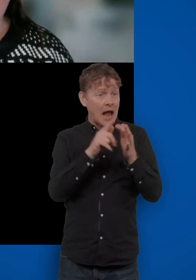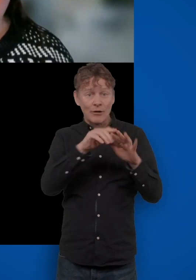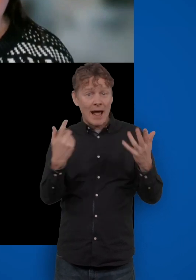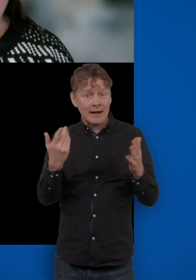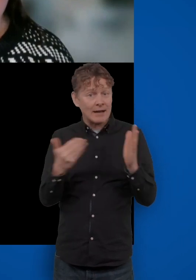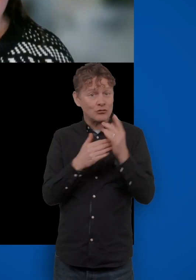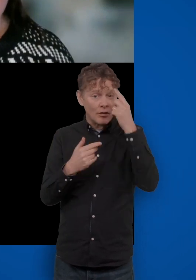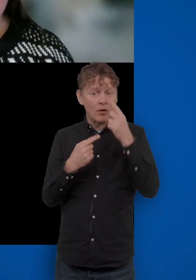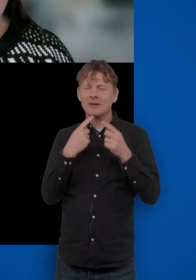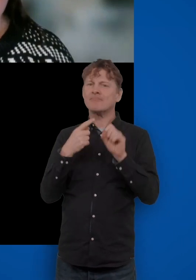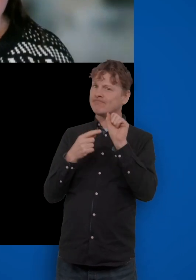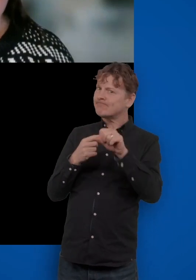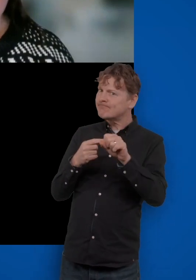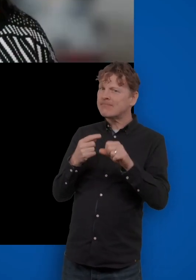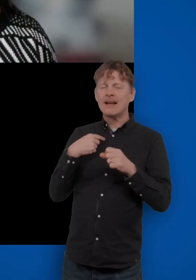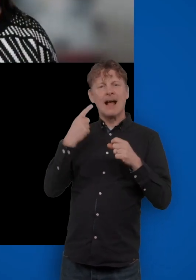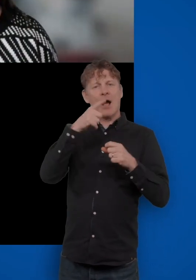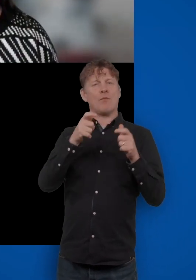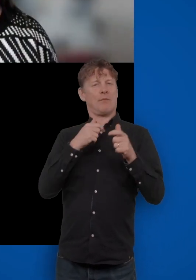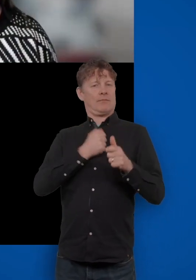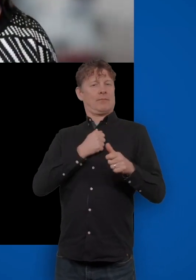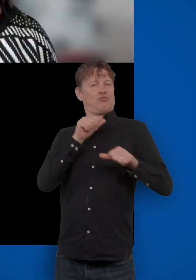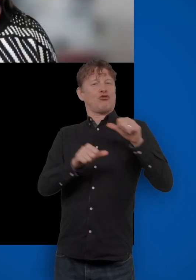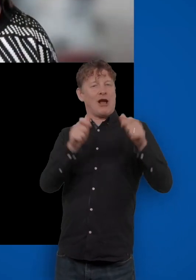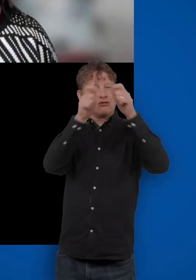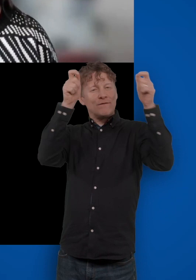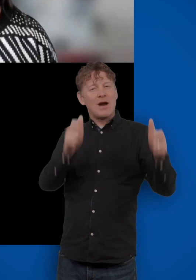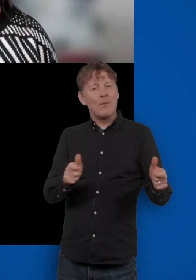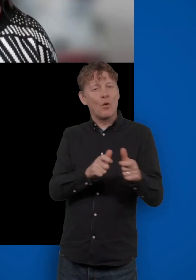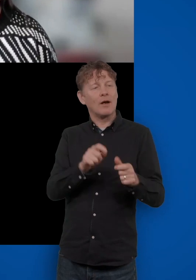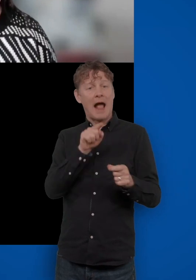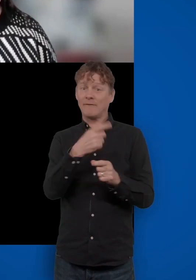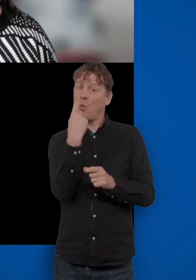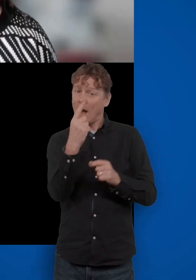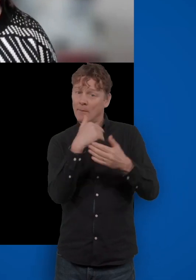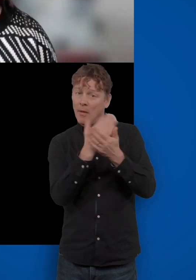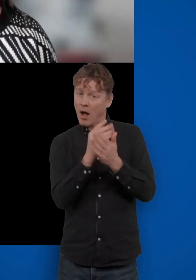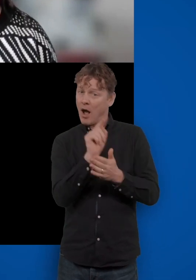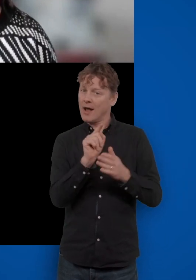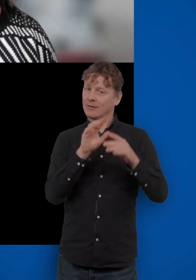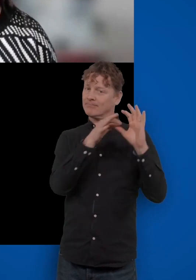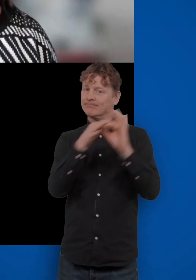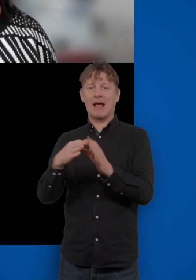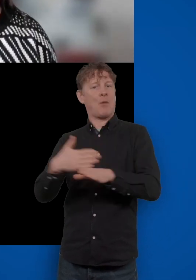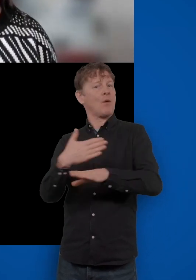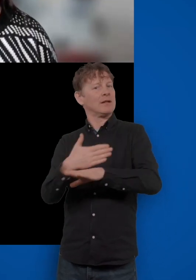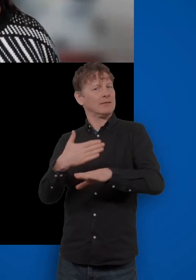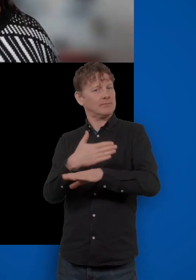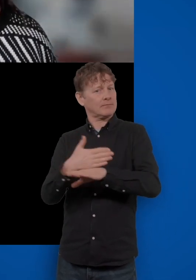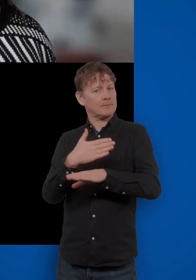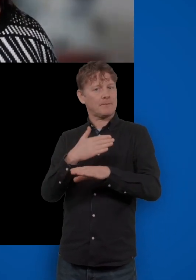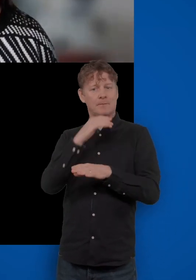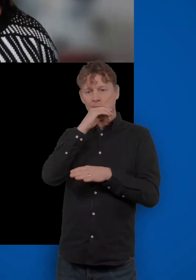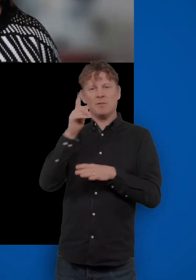thoughts? Thanks. Yeah, I'm just thinking about the progression framework. There is a section in it which is about employment,